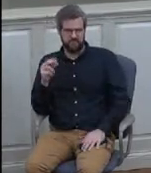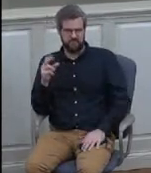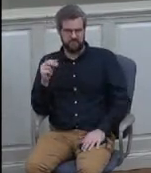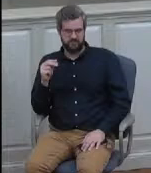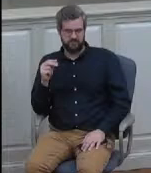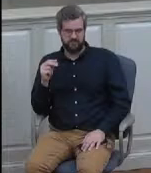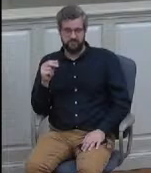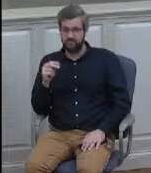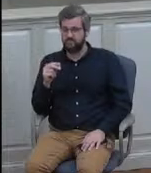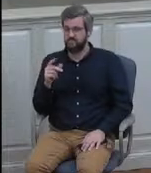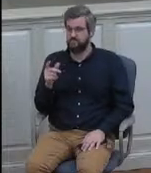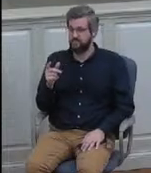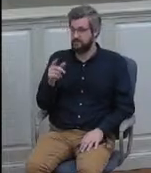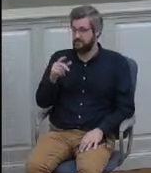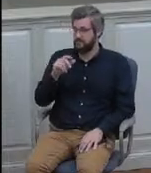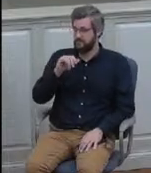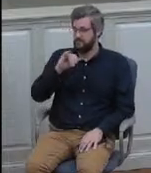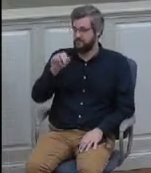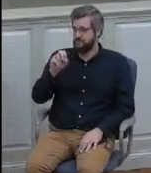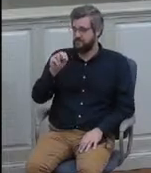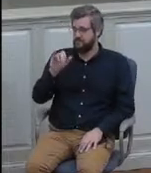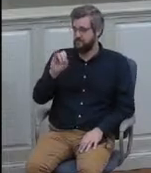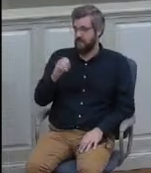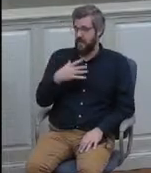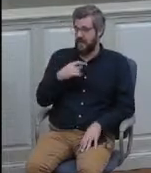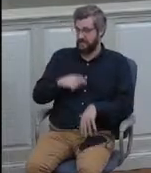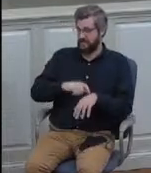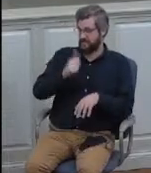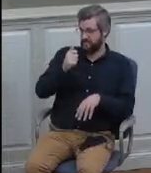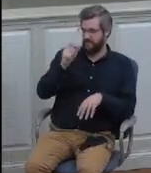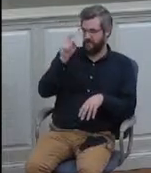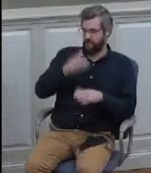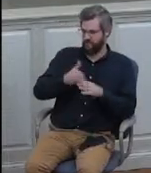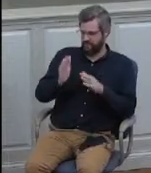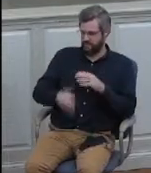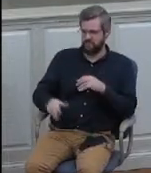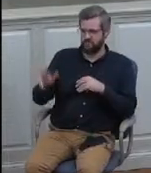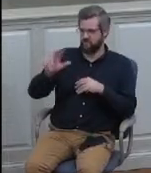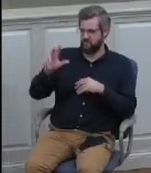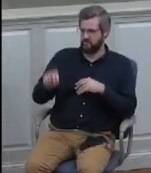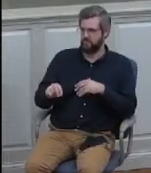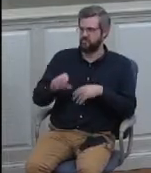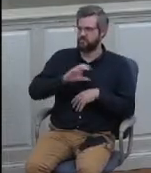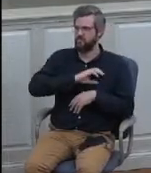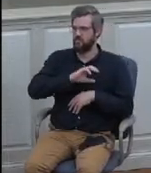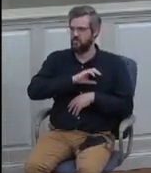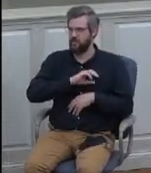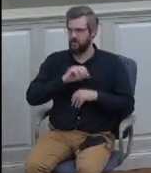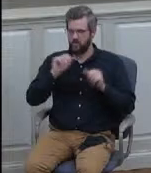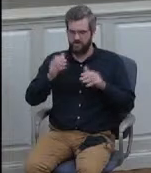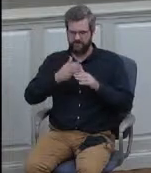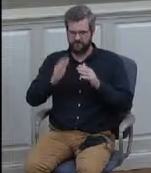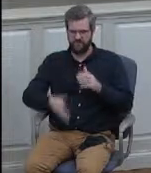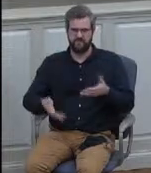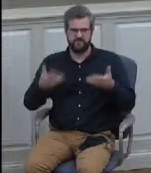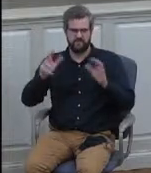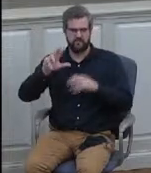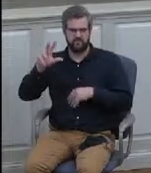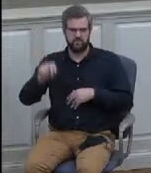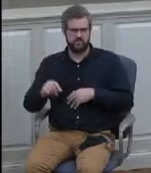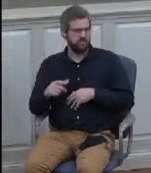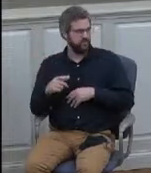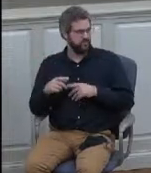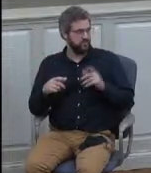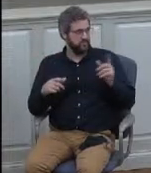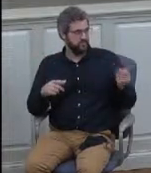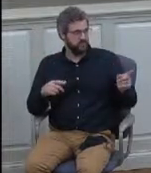I like 10, but not if we're not going to get out by 3:30. I think we get out by 3:30. Oh, 10.